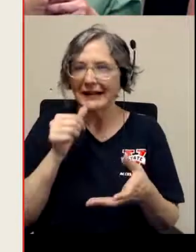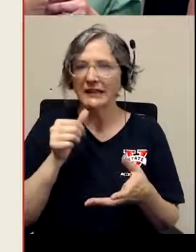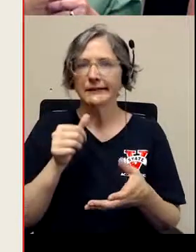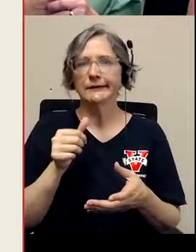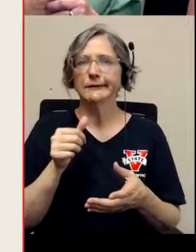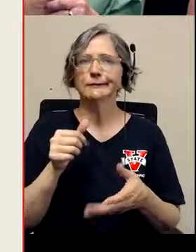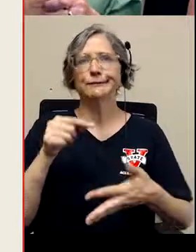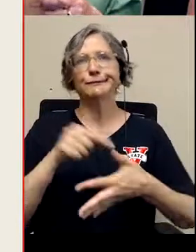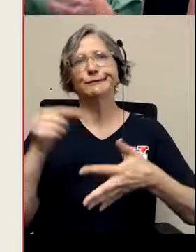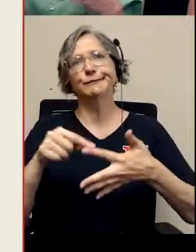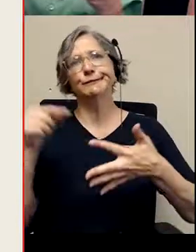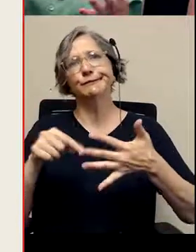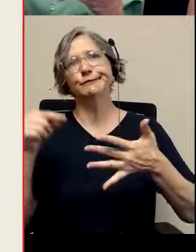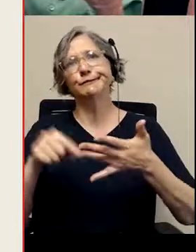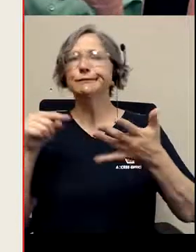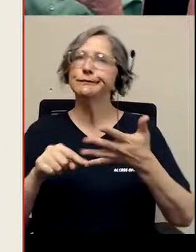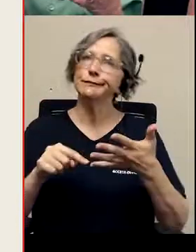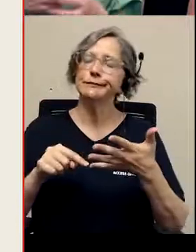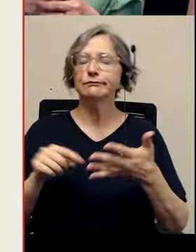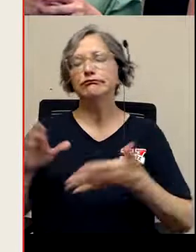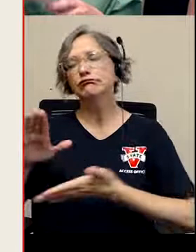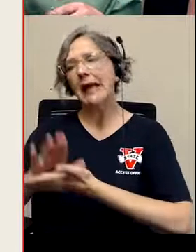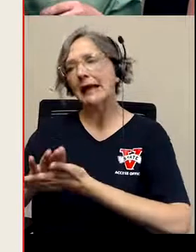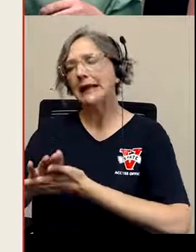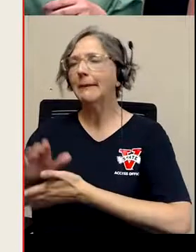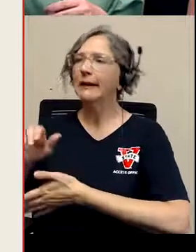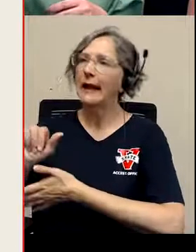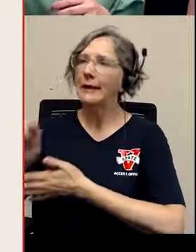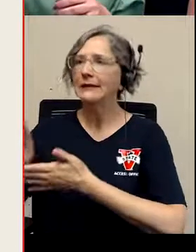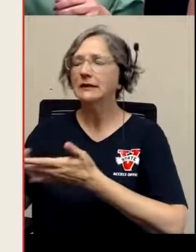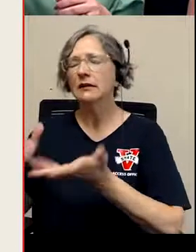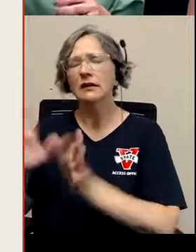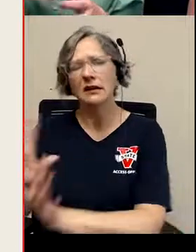on you know, where they are academically, because we